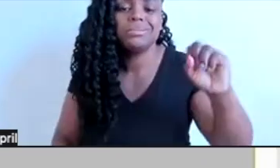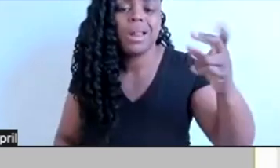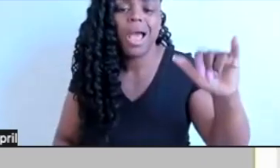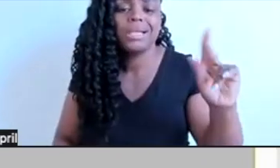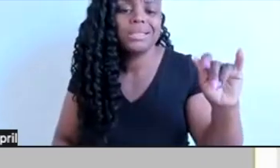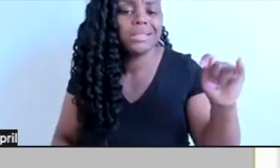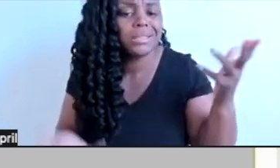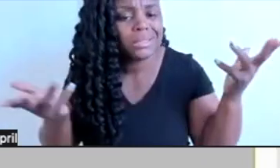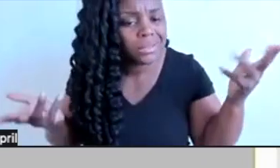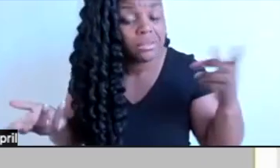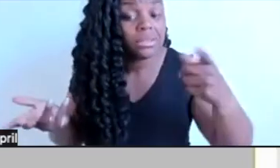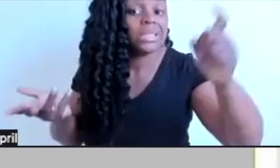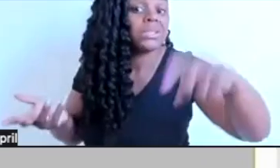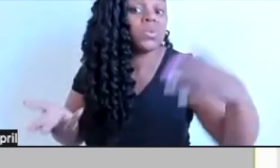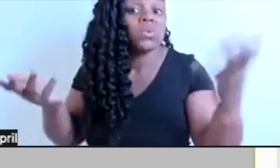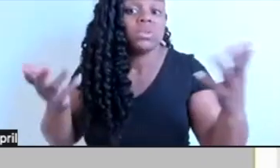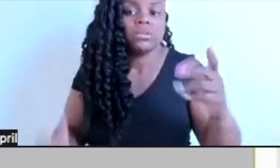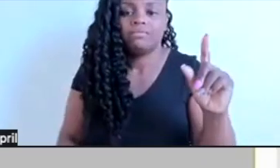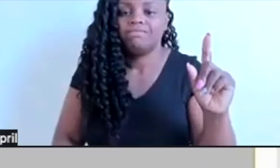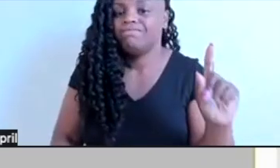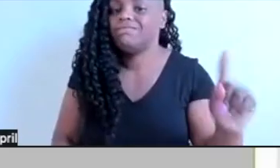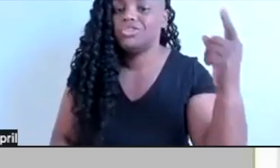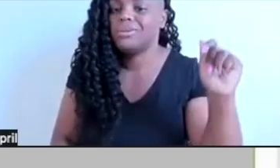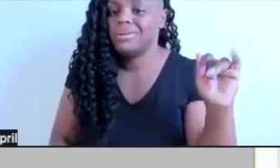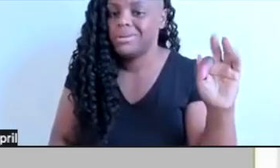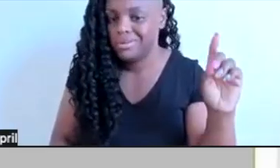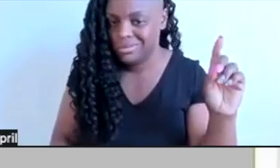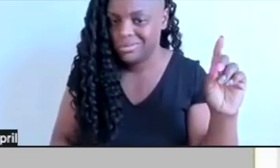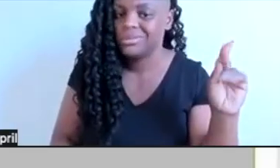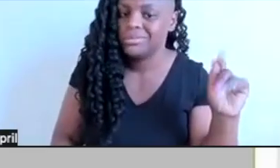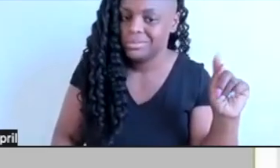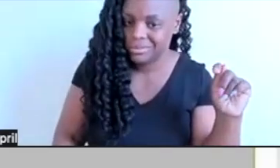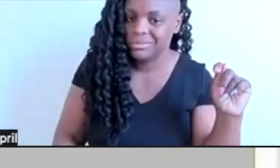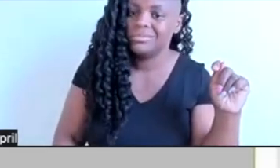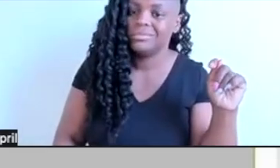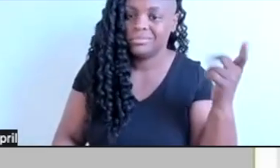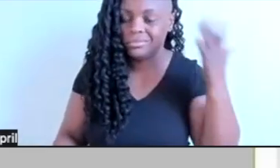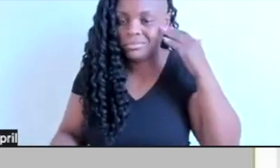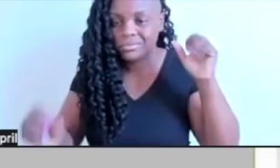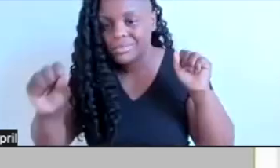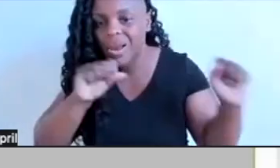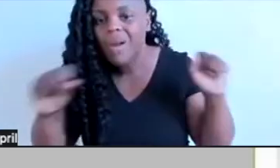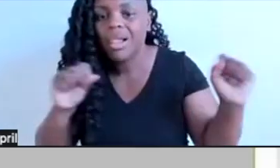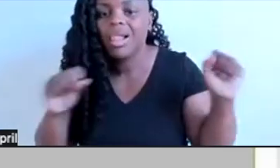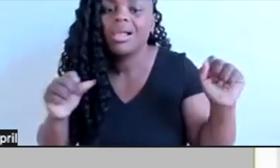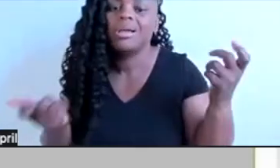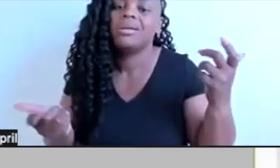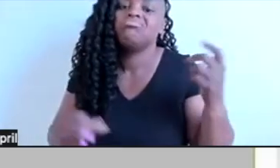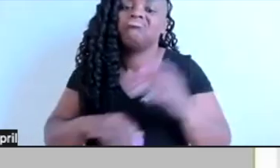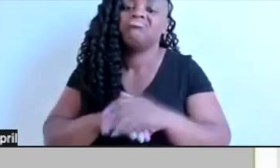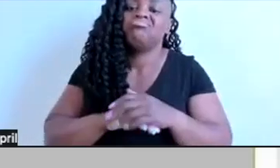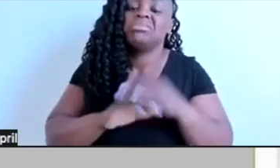training. At least some bandages, a small towel, and medicine for headaches and nausea. You must have water to